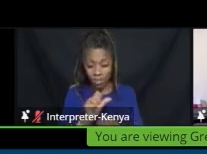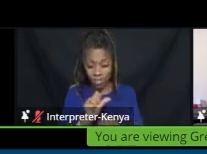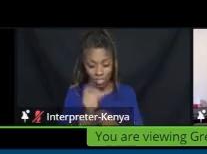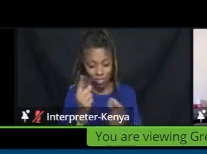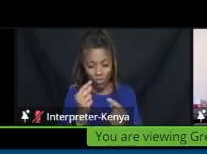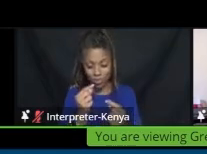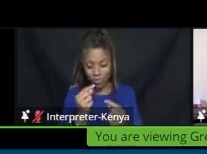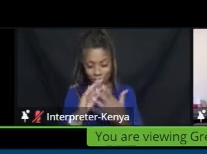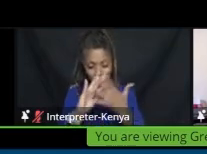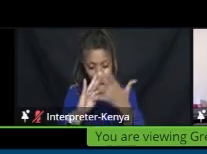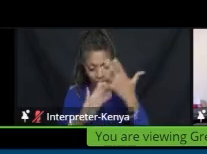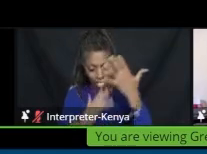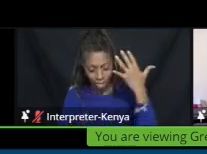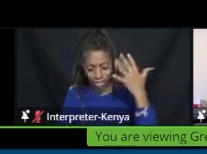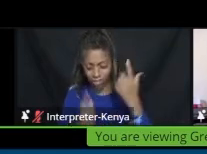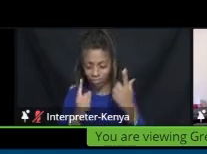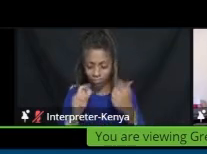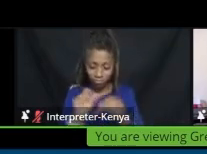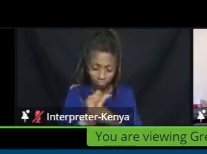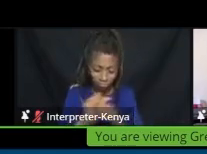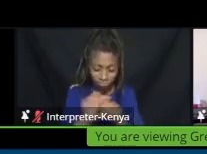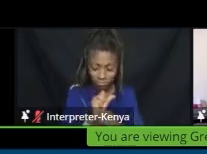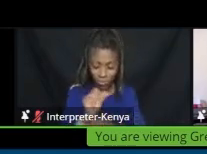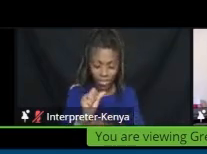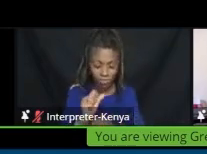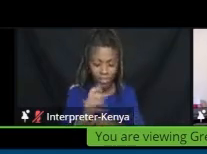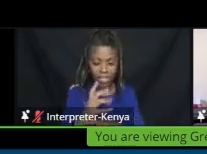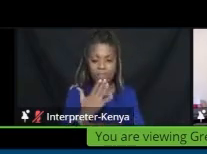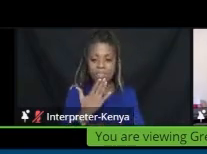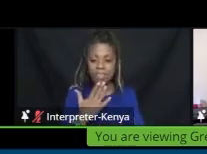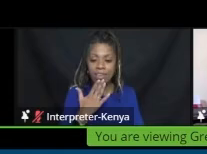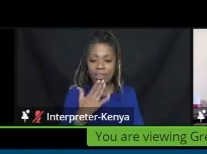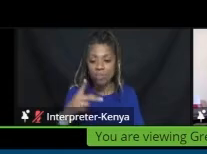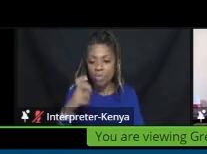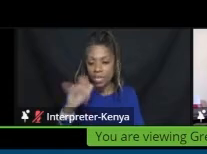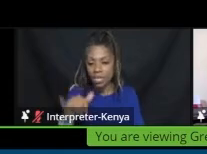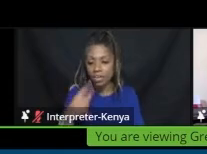Can we give a round of applause for Penny, virtual or otherwise?